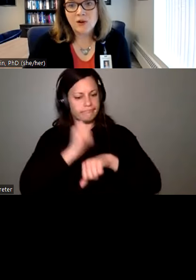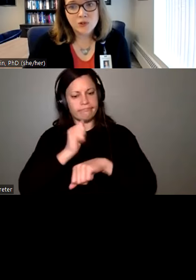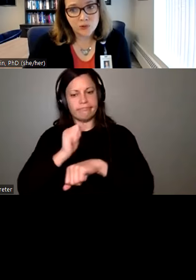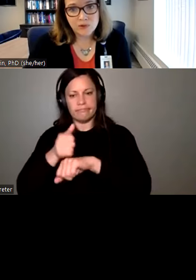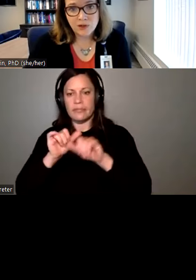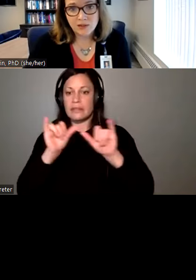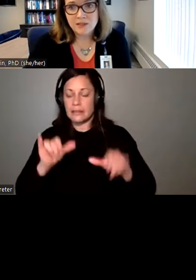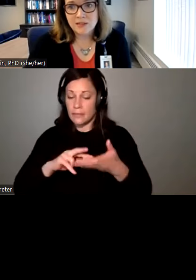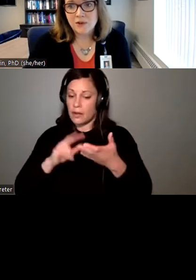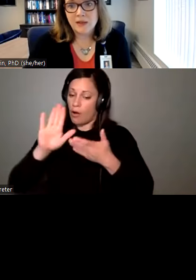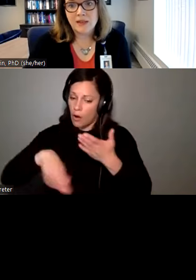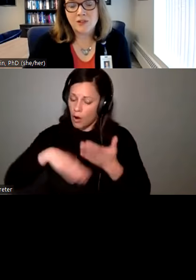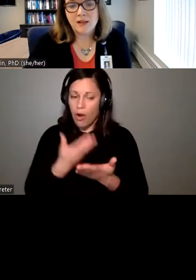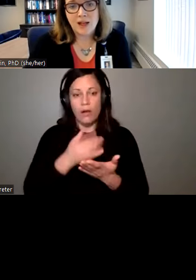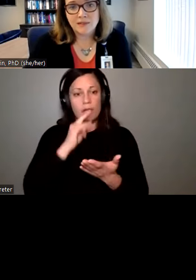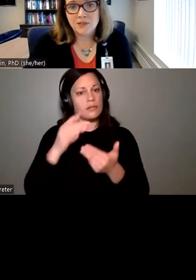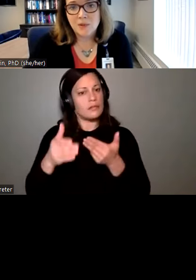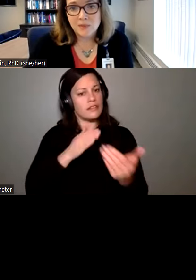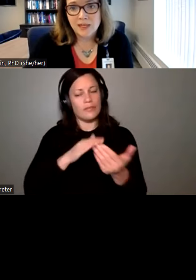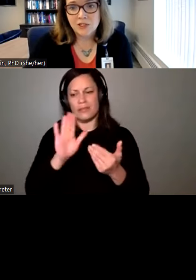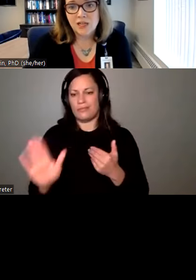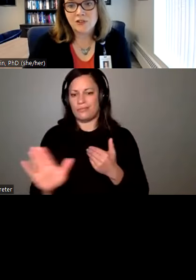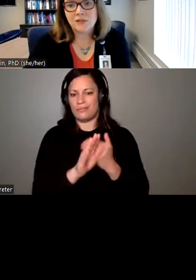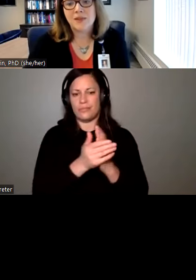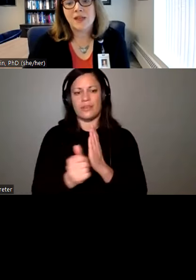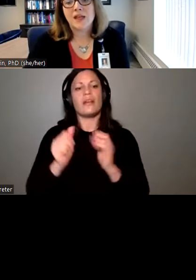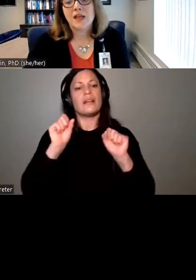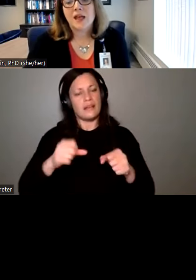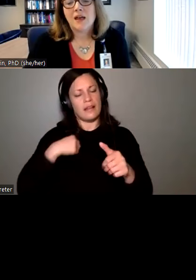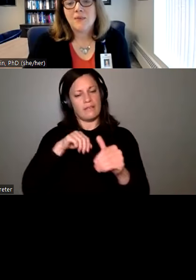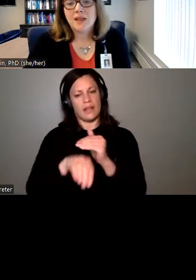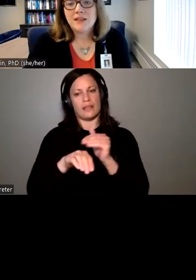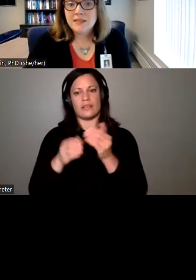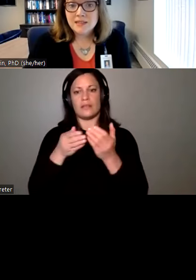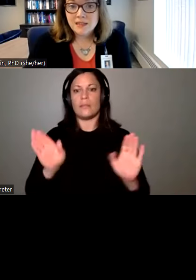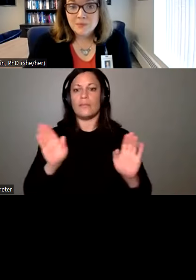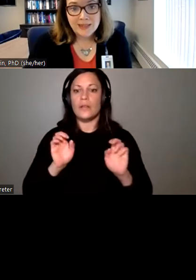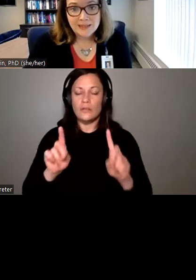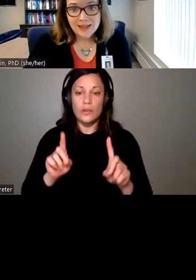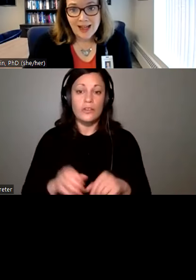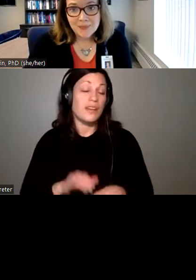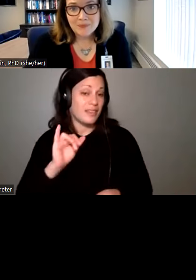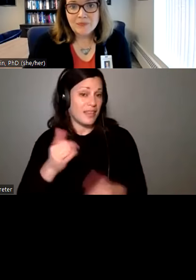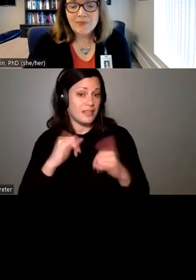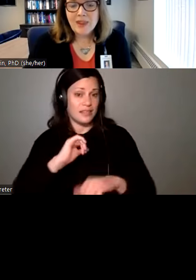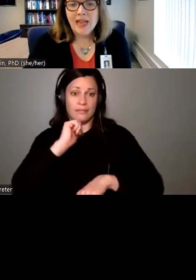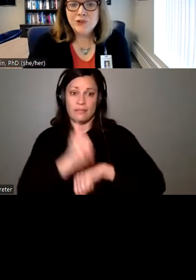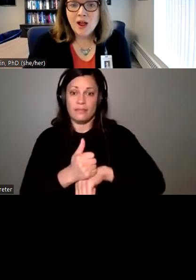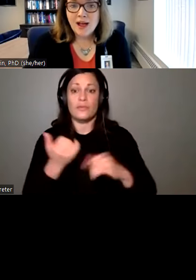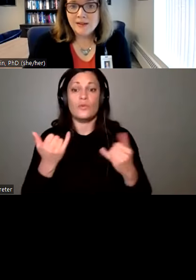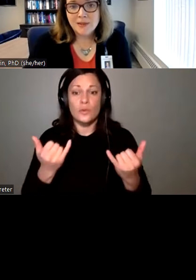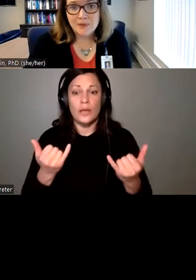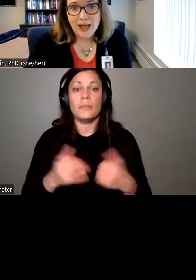where all children, regardless of their ability, should have access to a public education. And this is still in place today